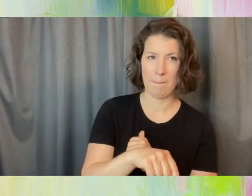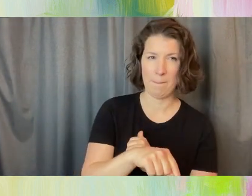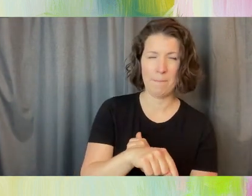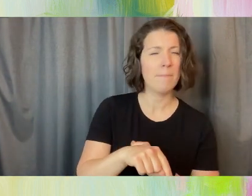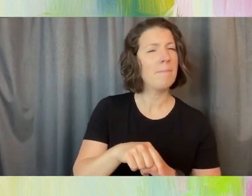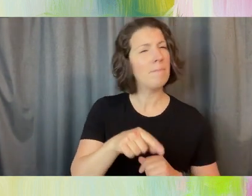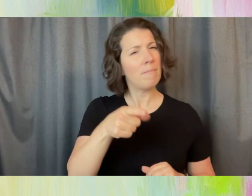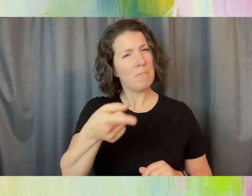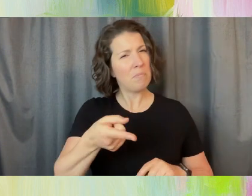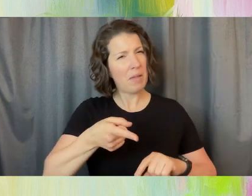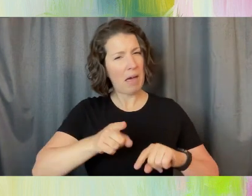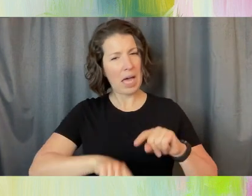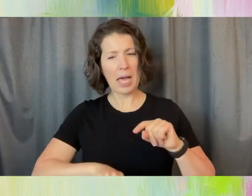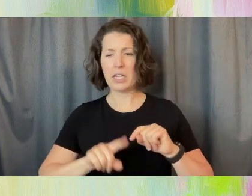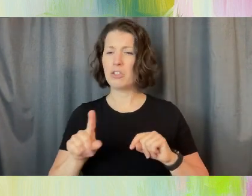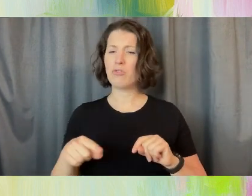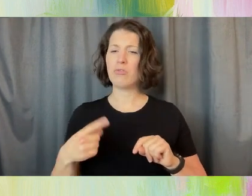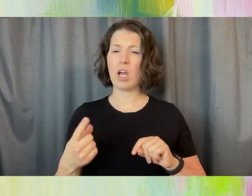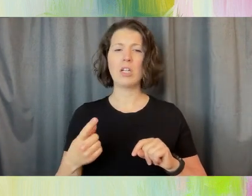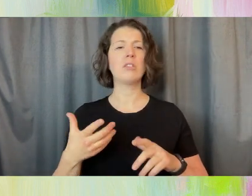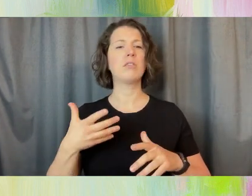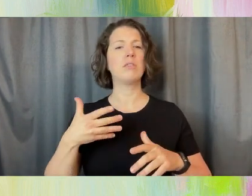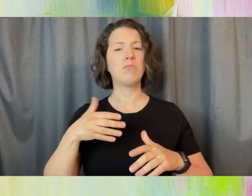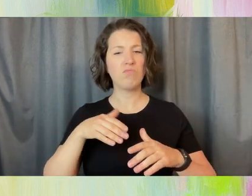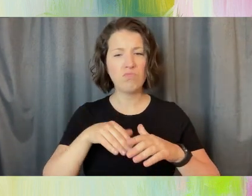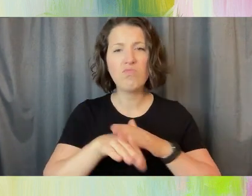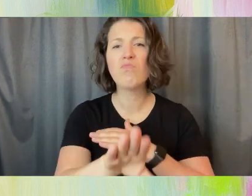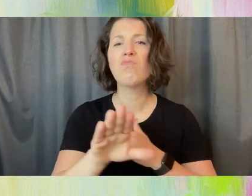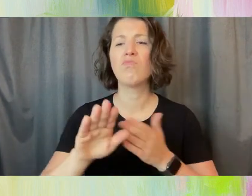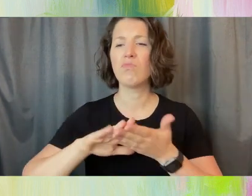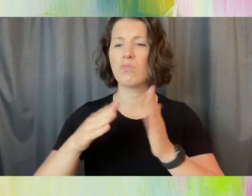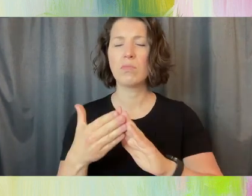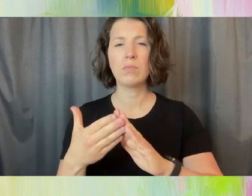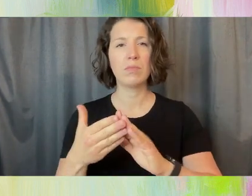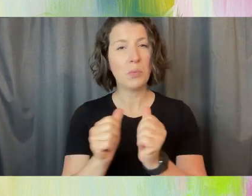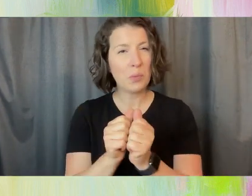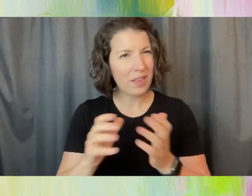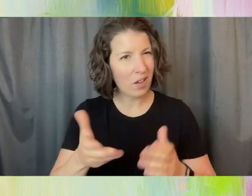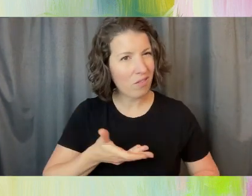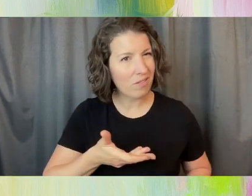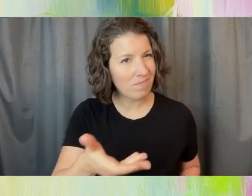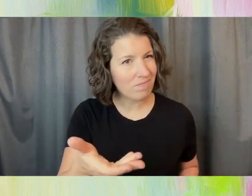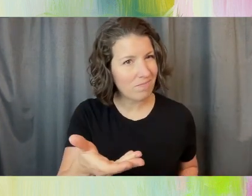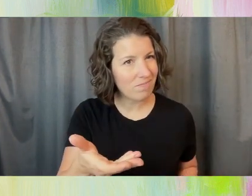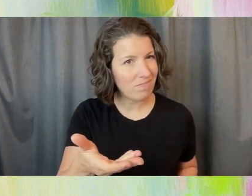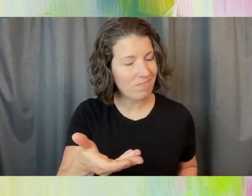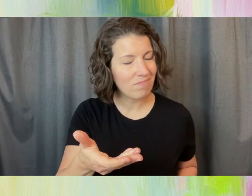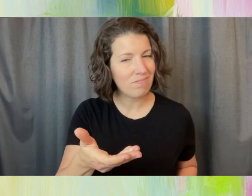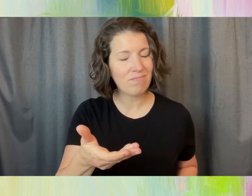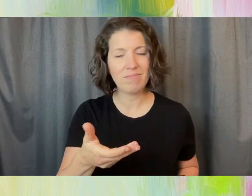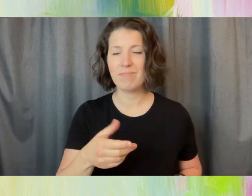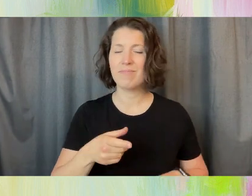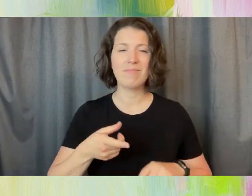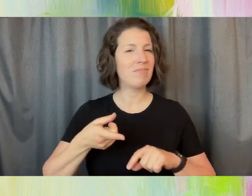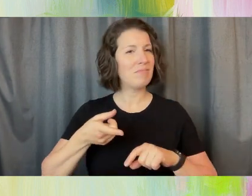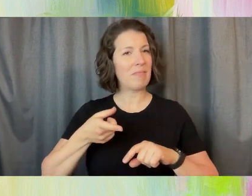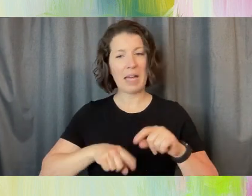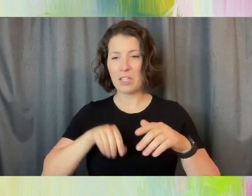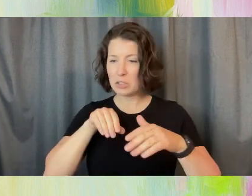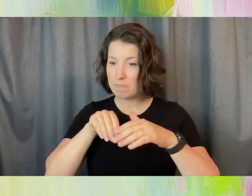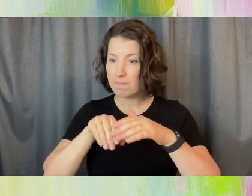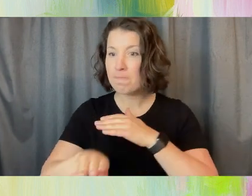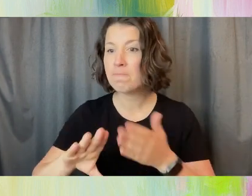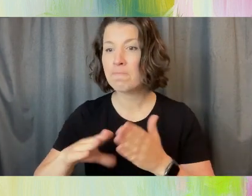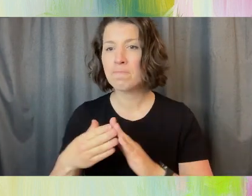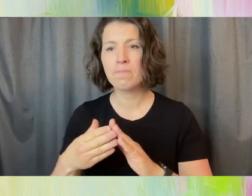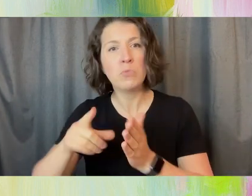go into a community without being invited in, and you can't go into a community to research